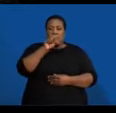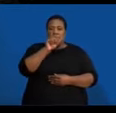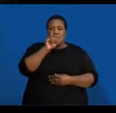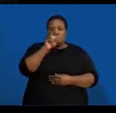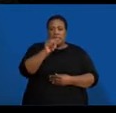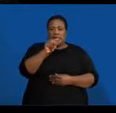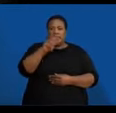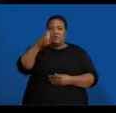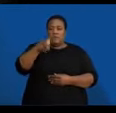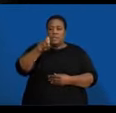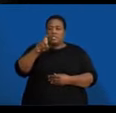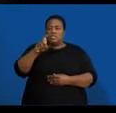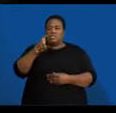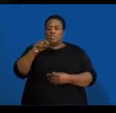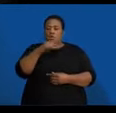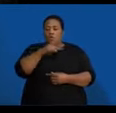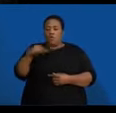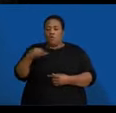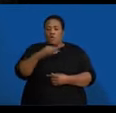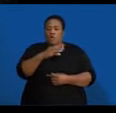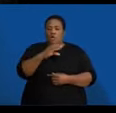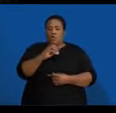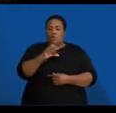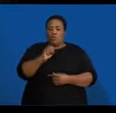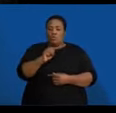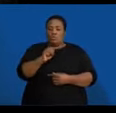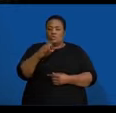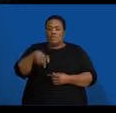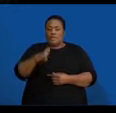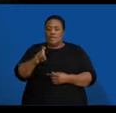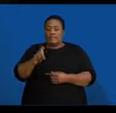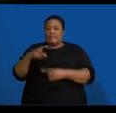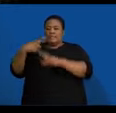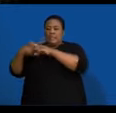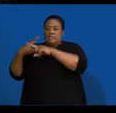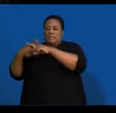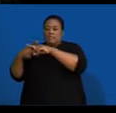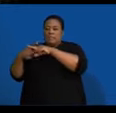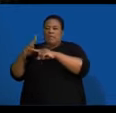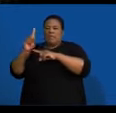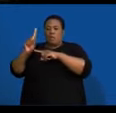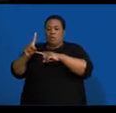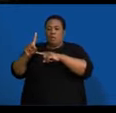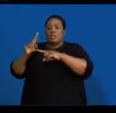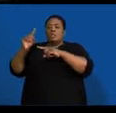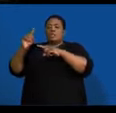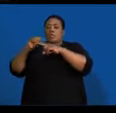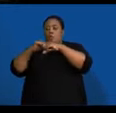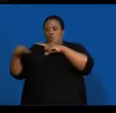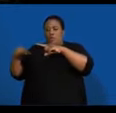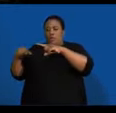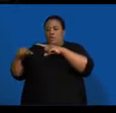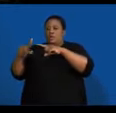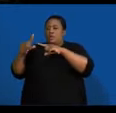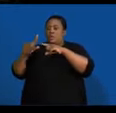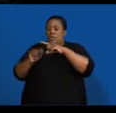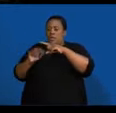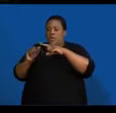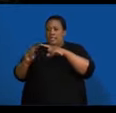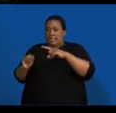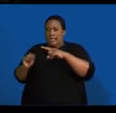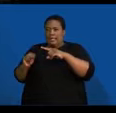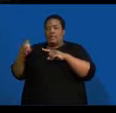x over cos of x multiplied by 1 over tan